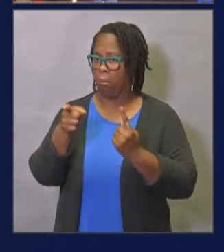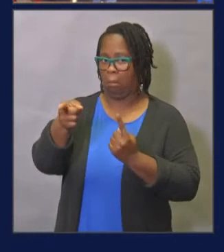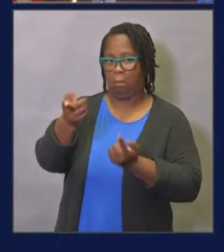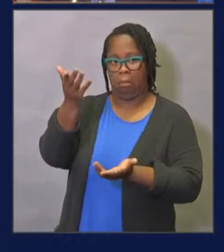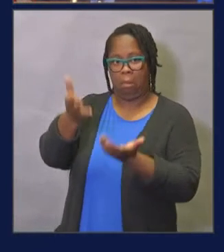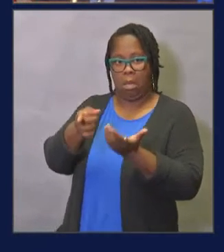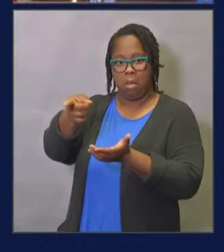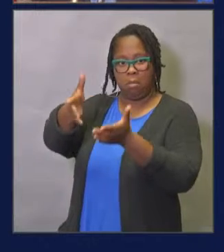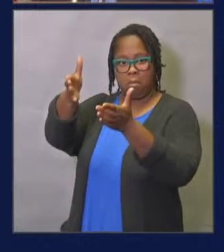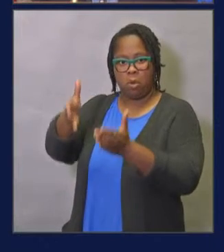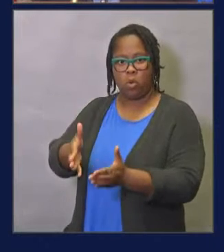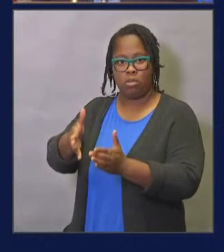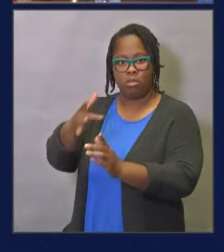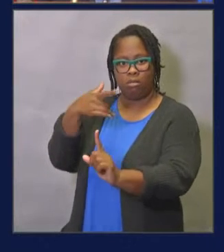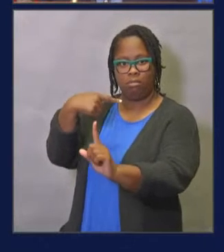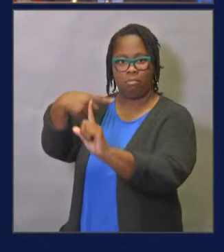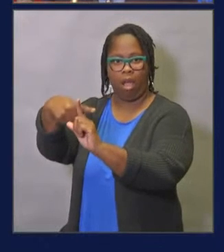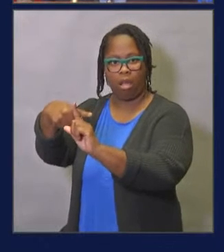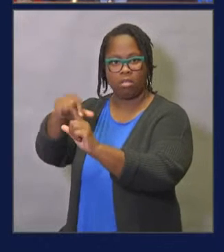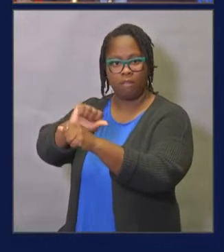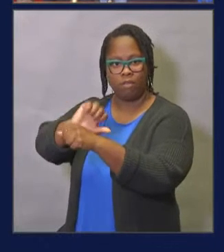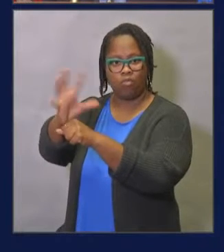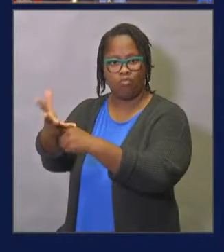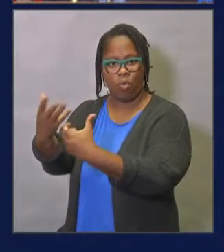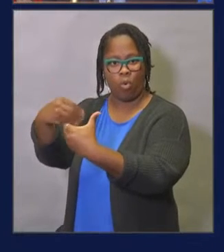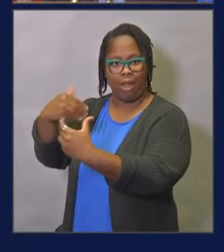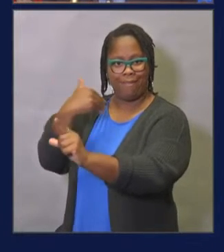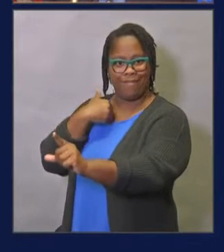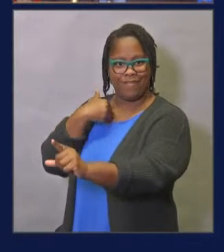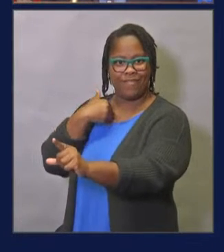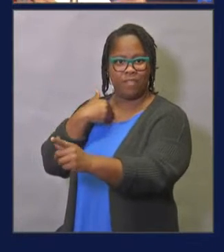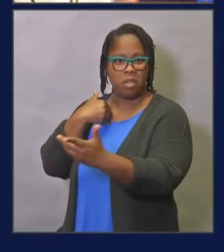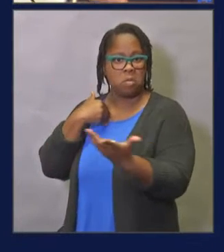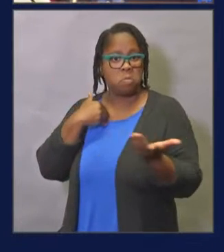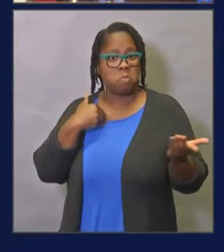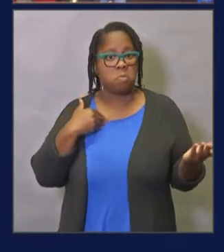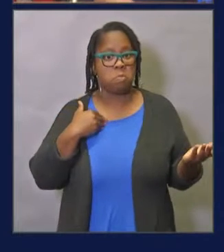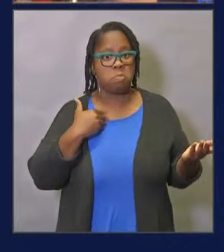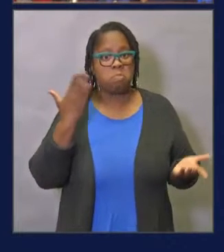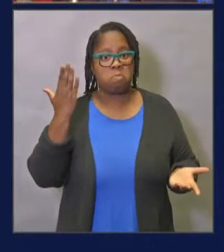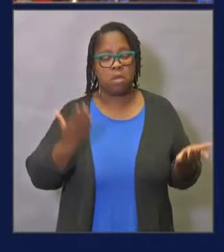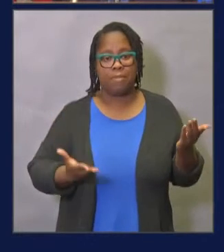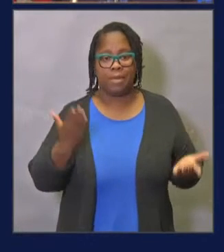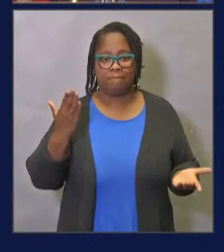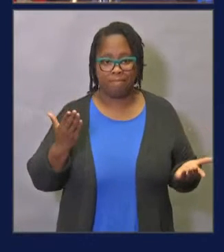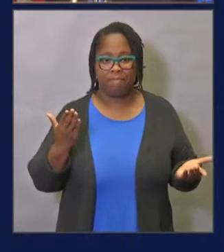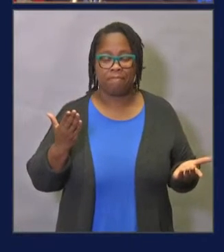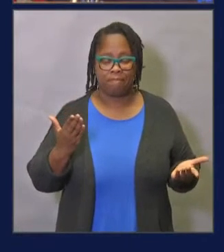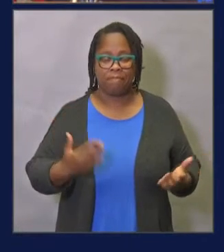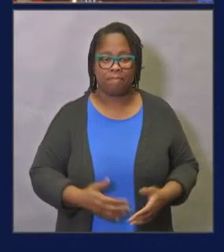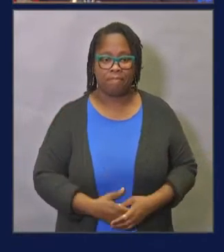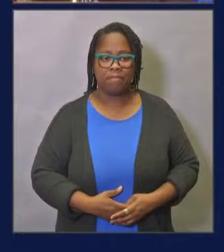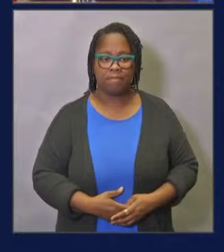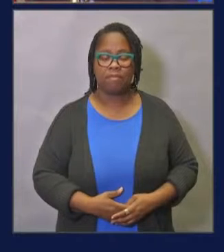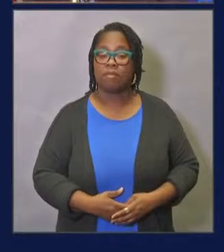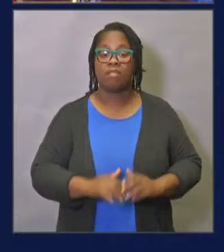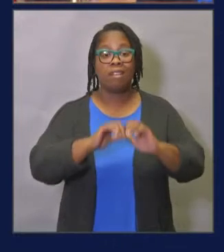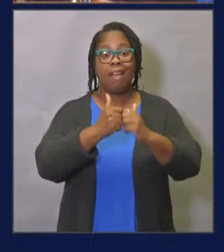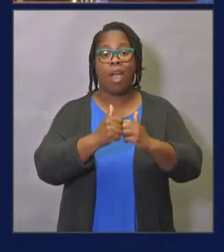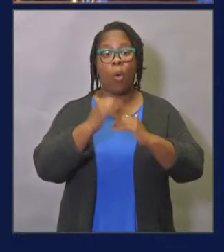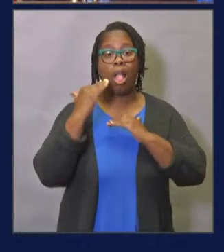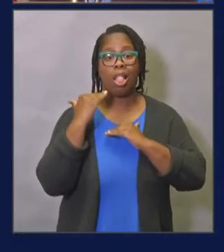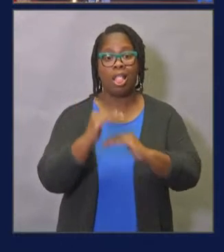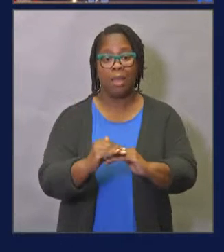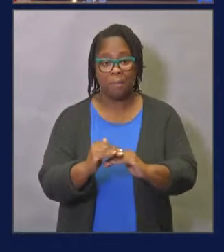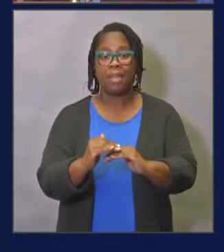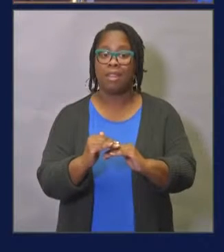during the day, one or more of these will now be with a person that's infected with the virus. So minimizing the number